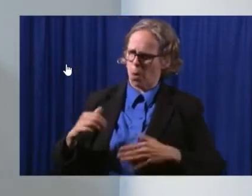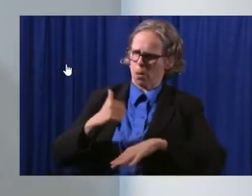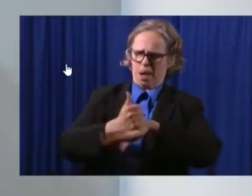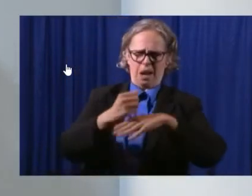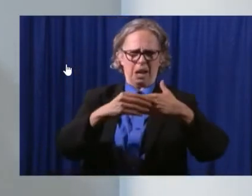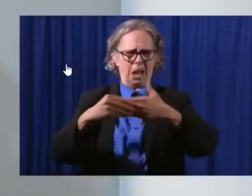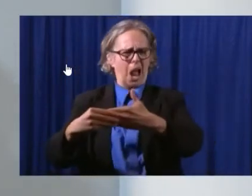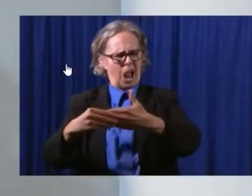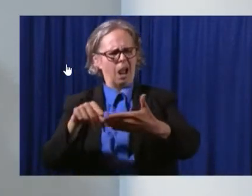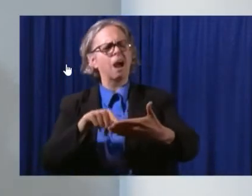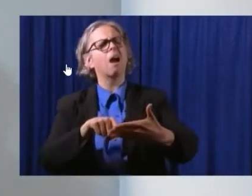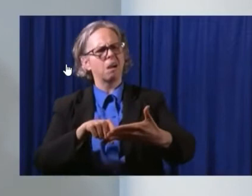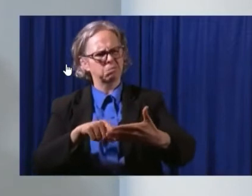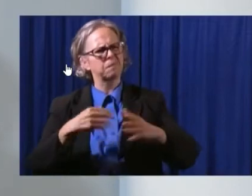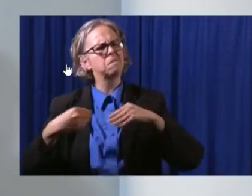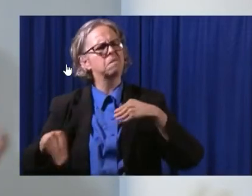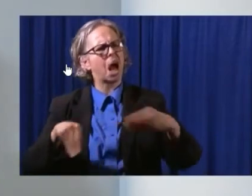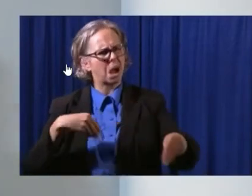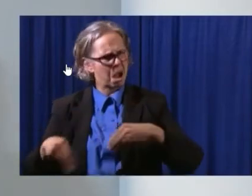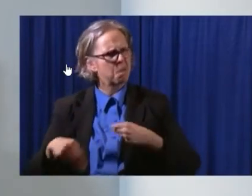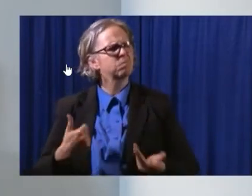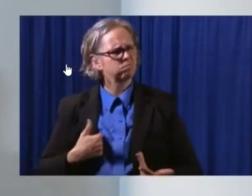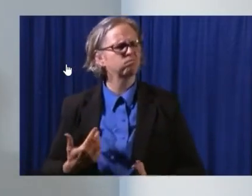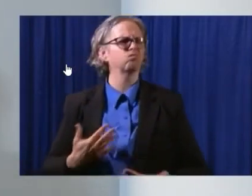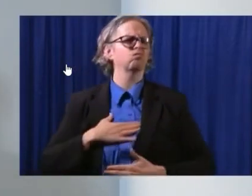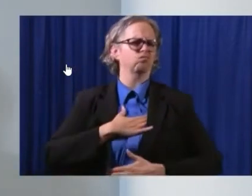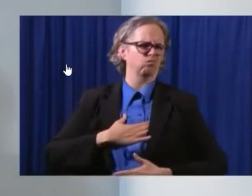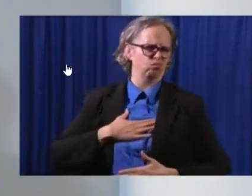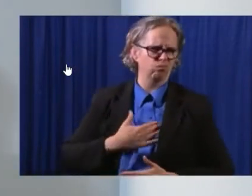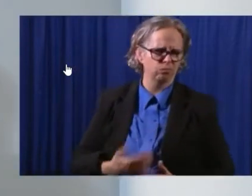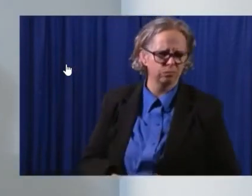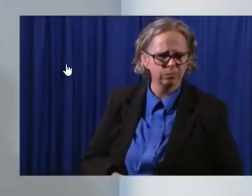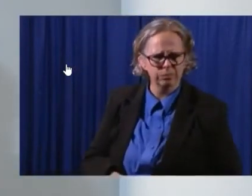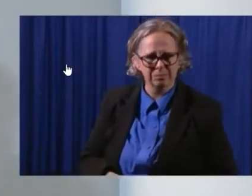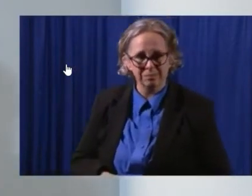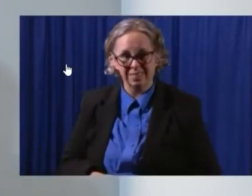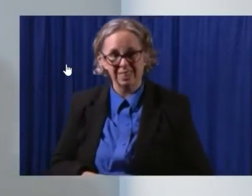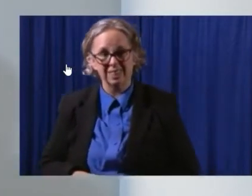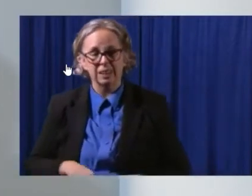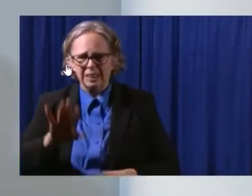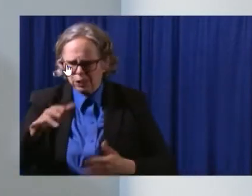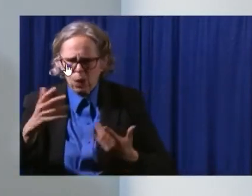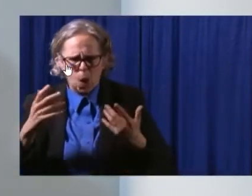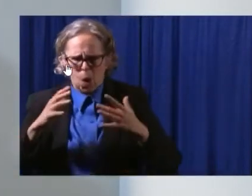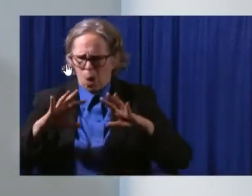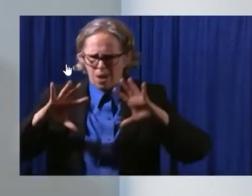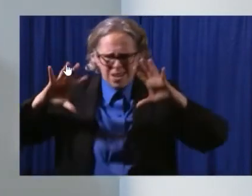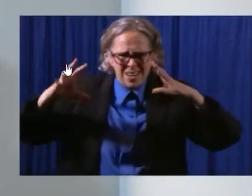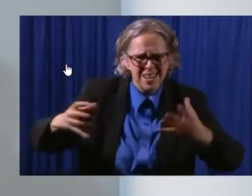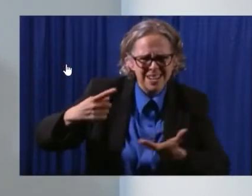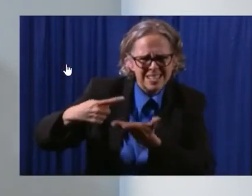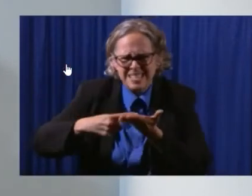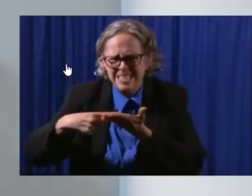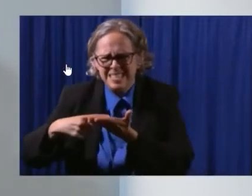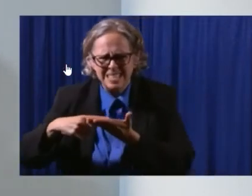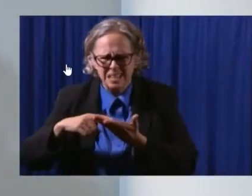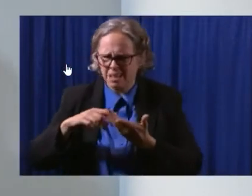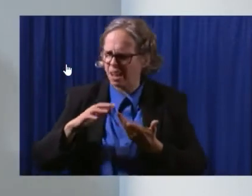will work best for them. I want to thank the team that worked on the schools, and also thank the team that worked on the localized